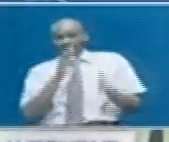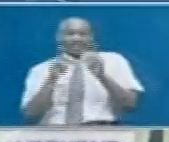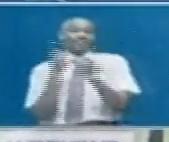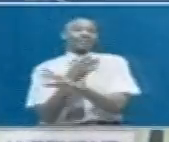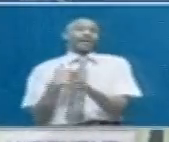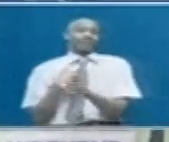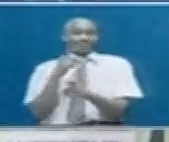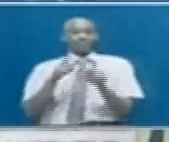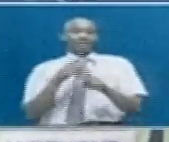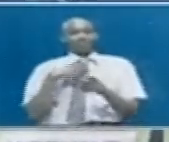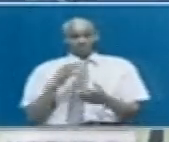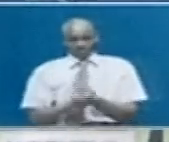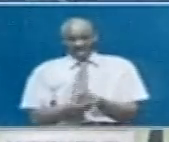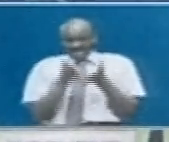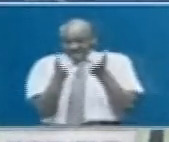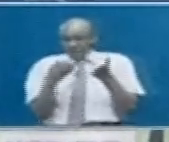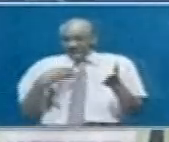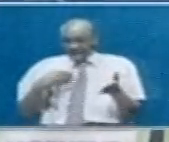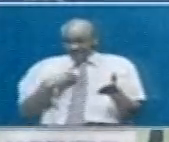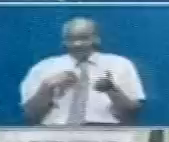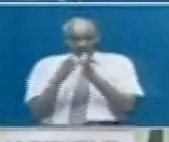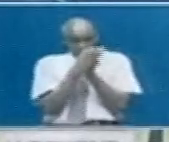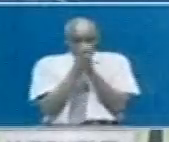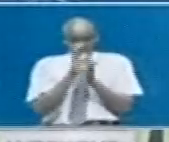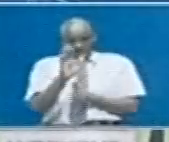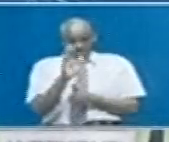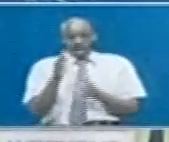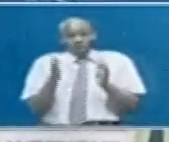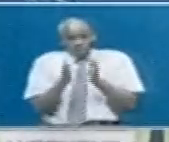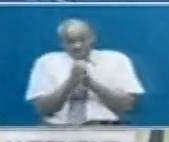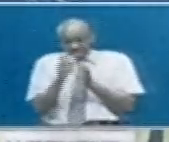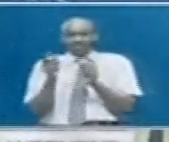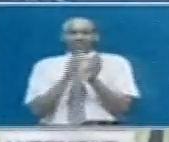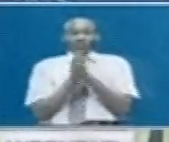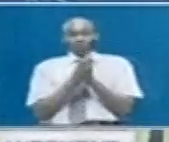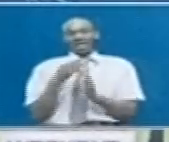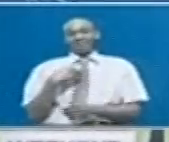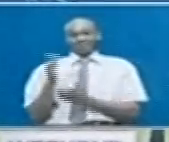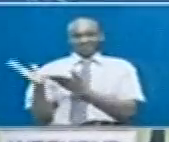these victims. Here now is ATN's Ian Wafula with the witch hunters.